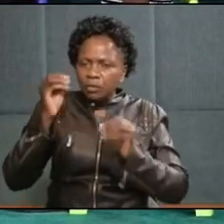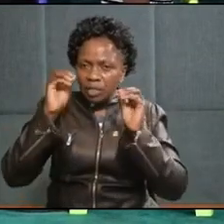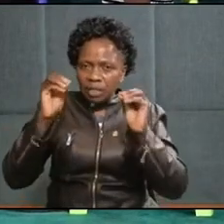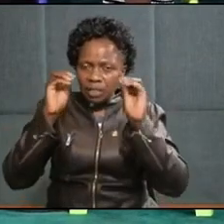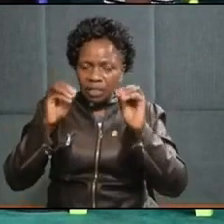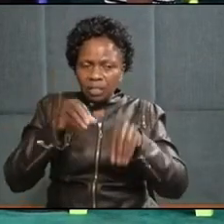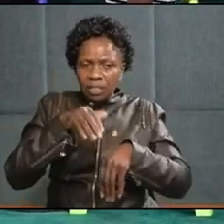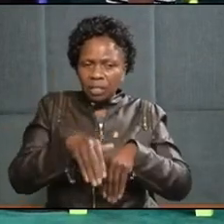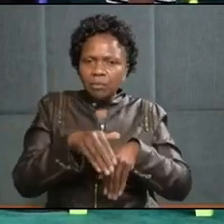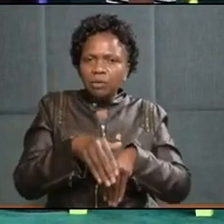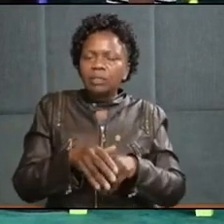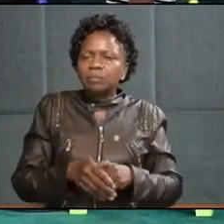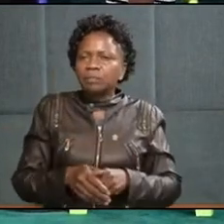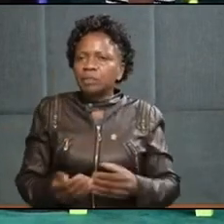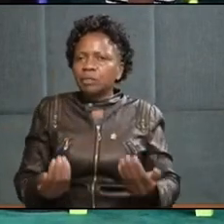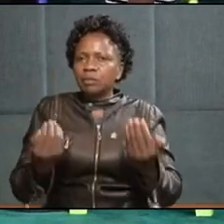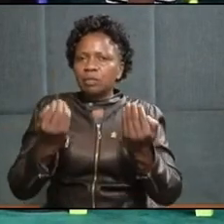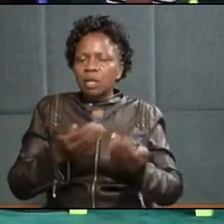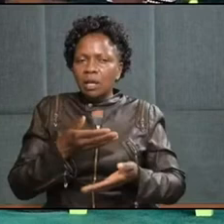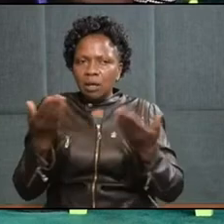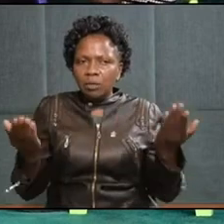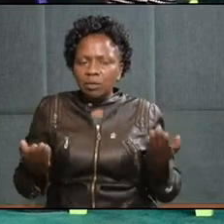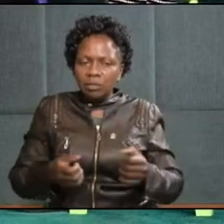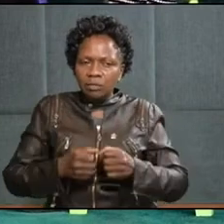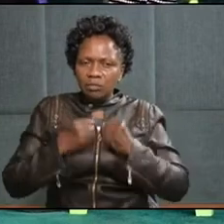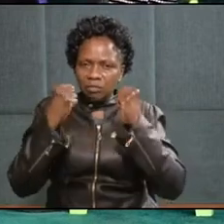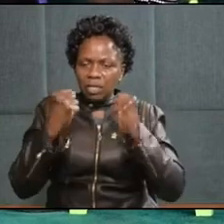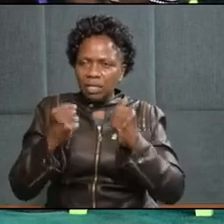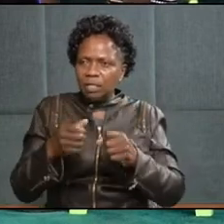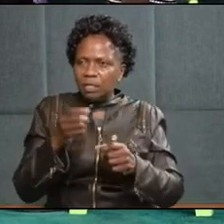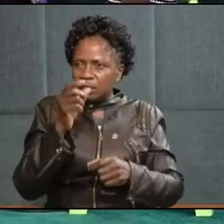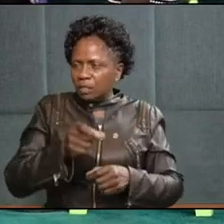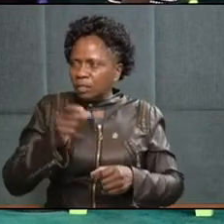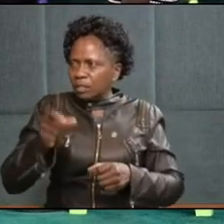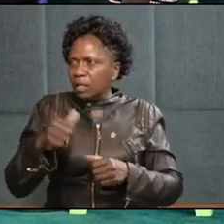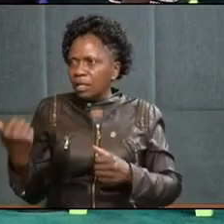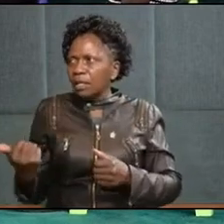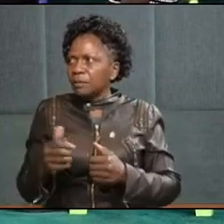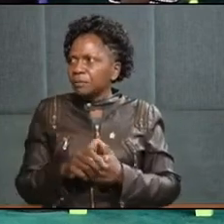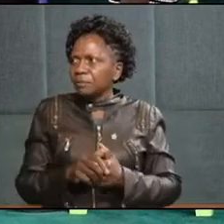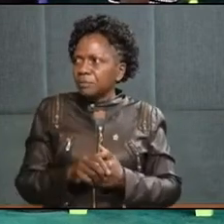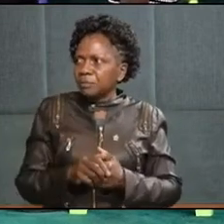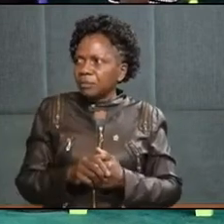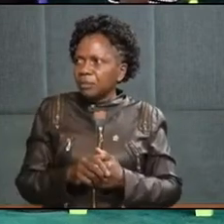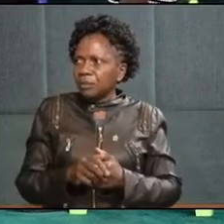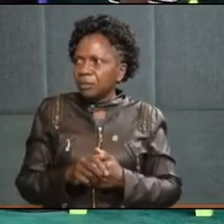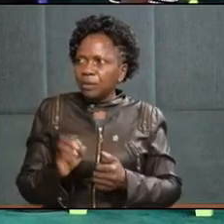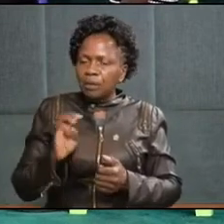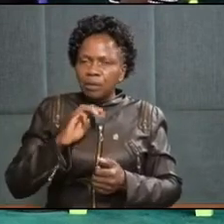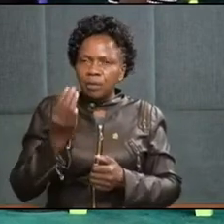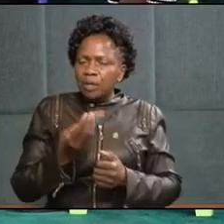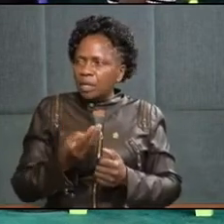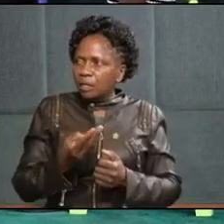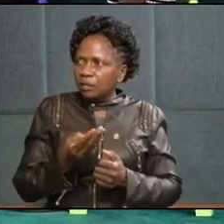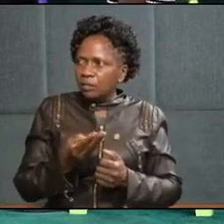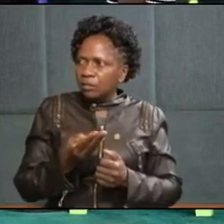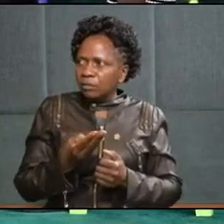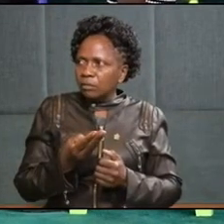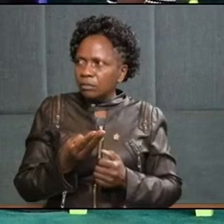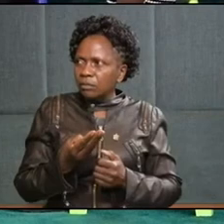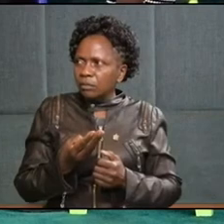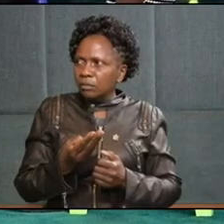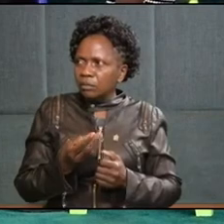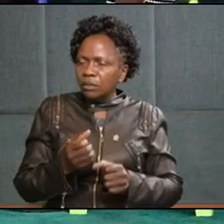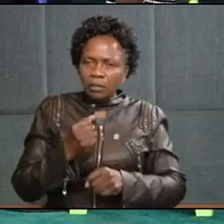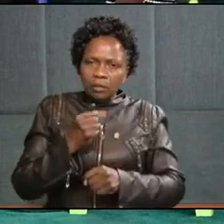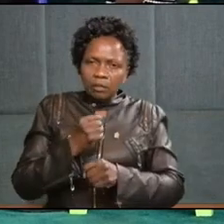teaching the disciples. Children, how can we strengthen each other? Yes, Sarah? We can strengthen each other by